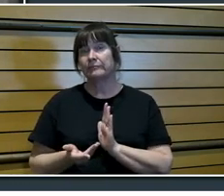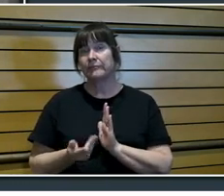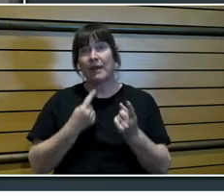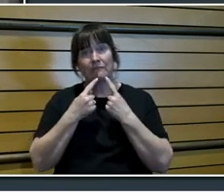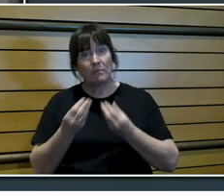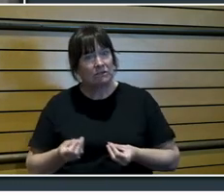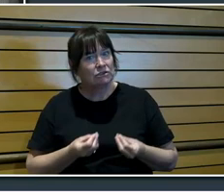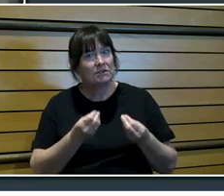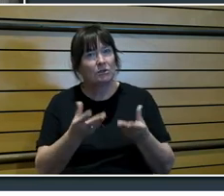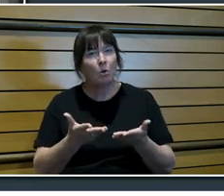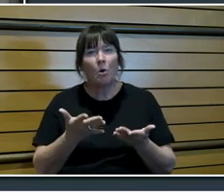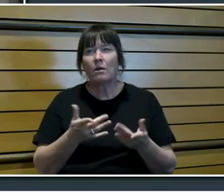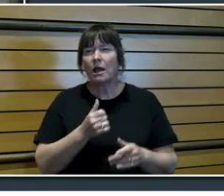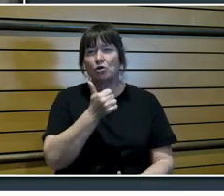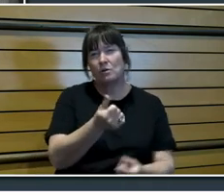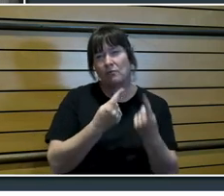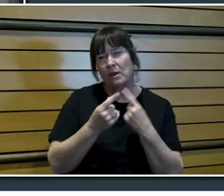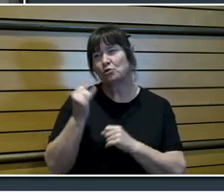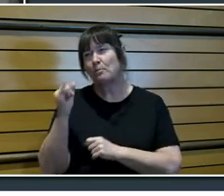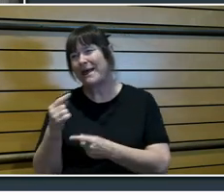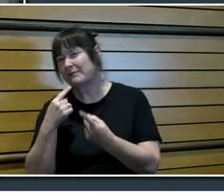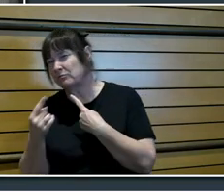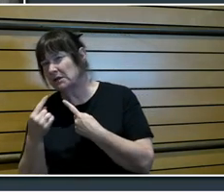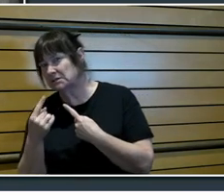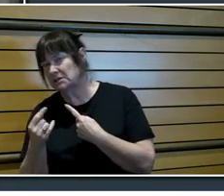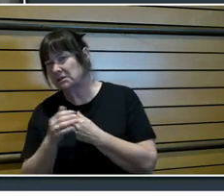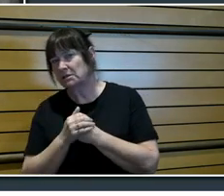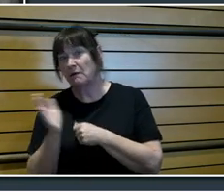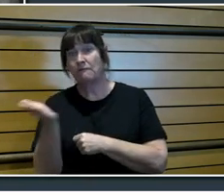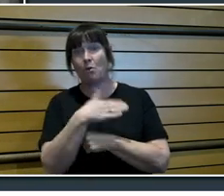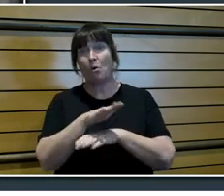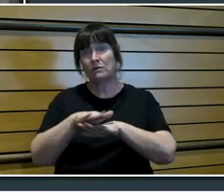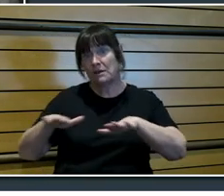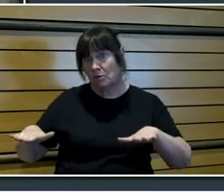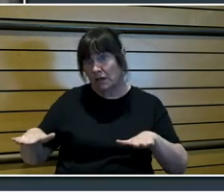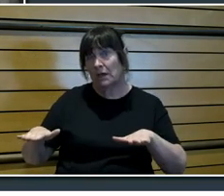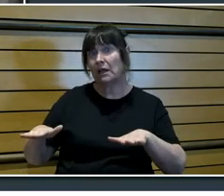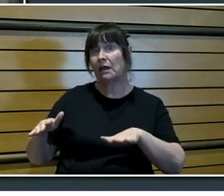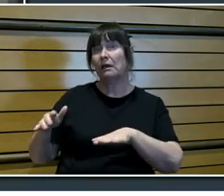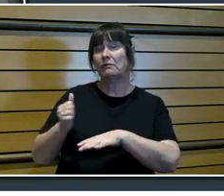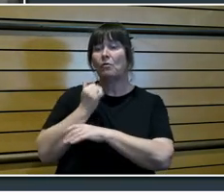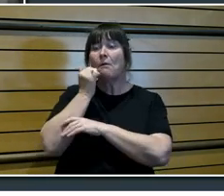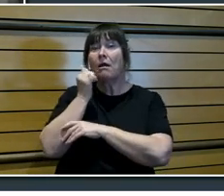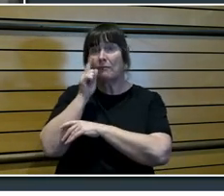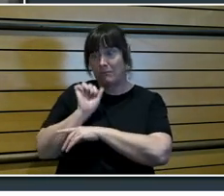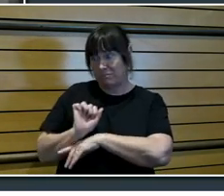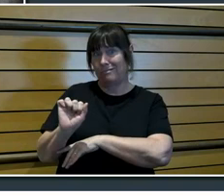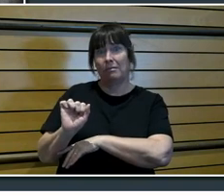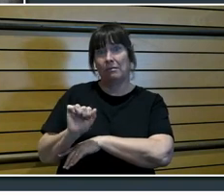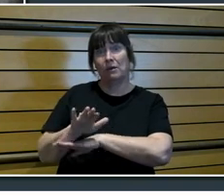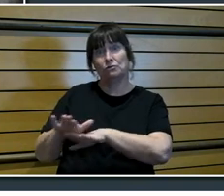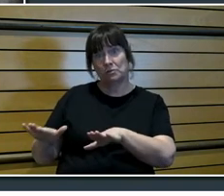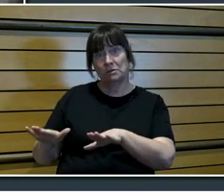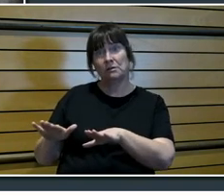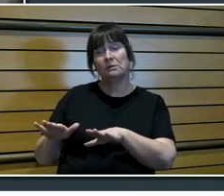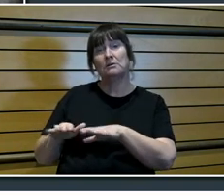or misinformed. And we, for the tamariki rangatahi of our tangata whenua, we have the choice